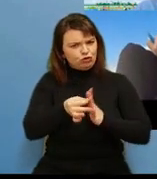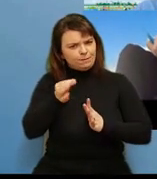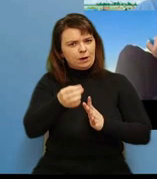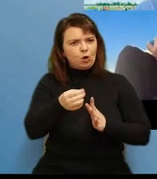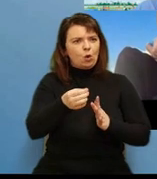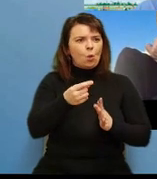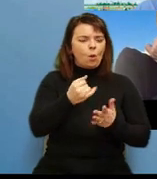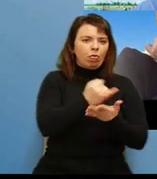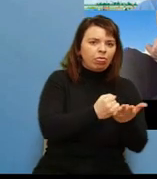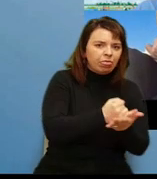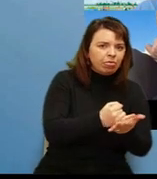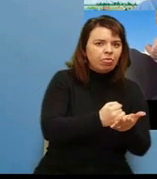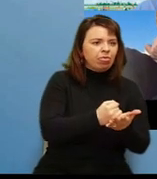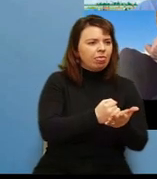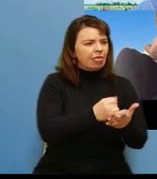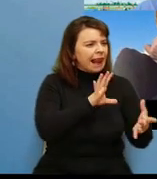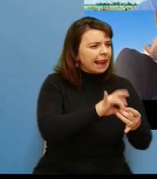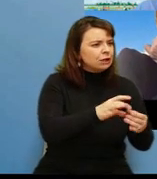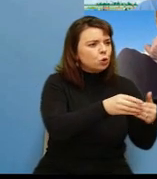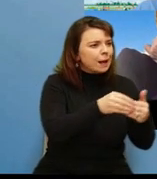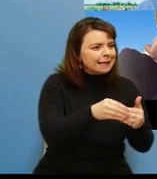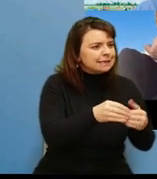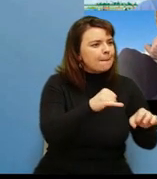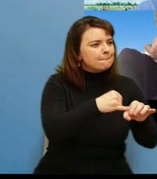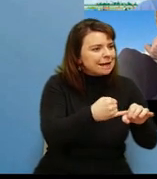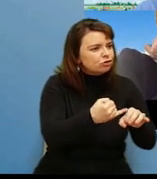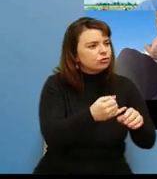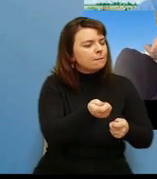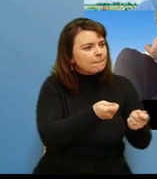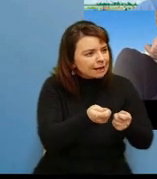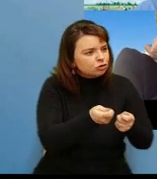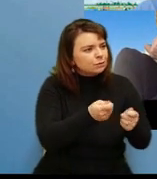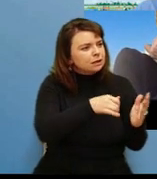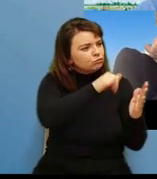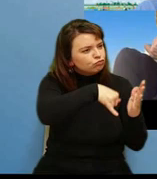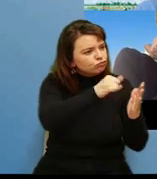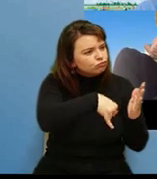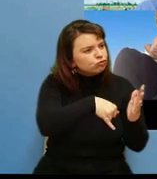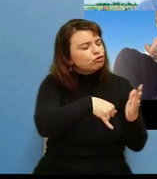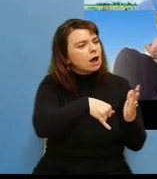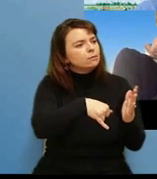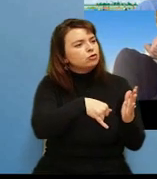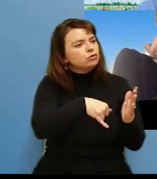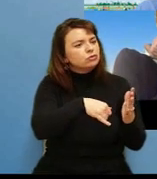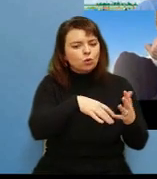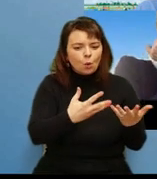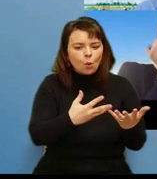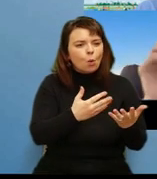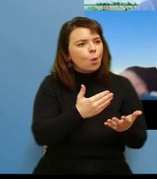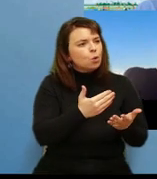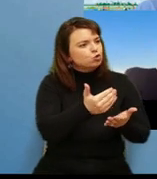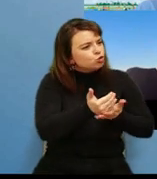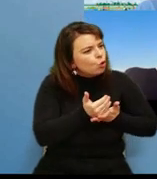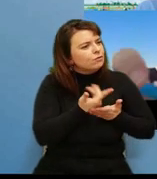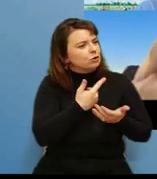by certainly thinking when there is that improvement and that inadequacy, a lot of it is around the leadership, but it's around the medicines management,